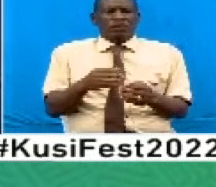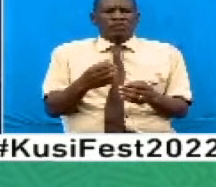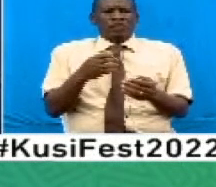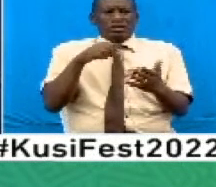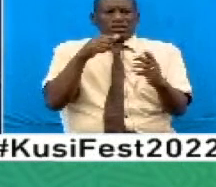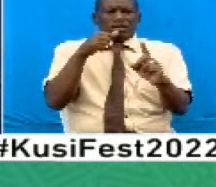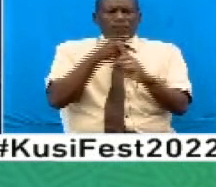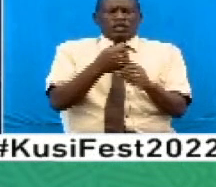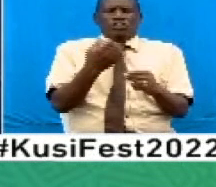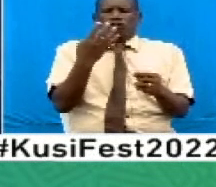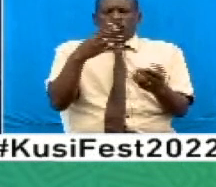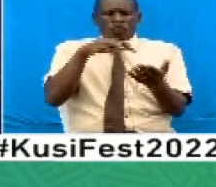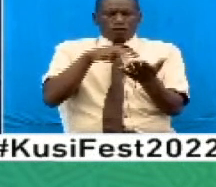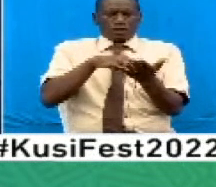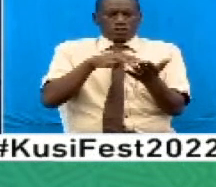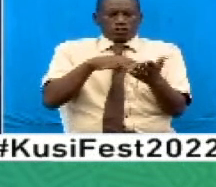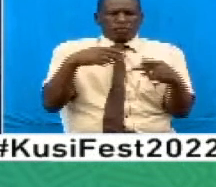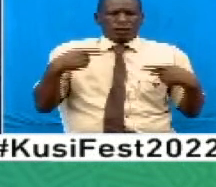4 million lives.